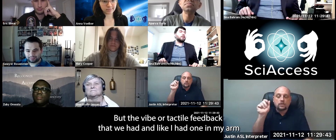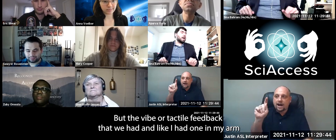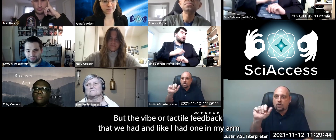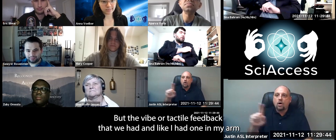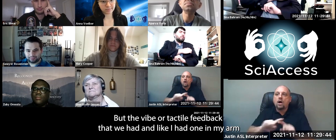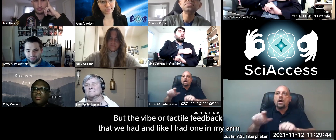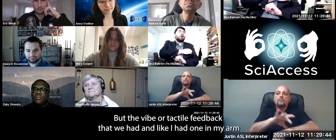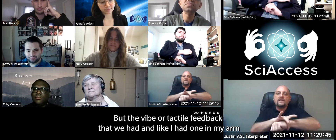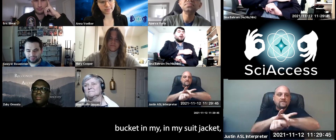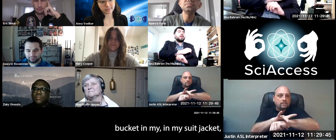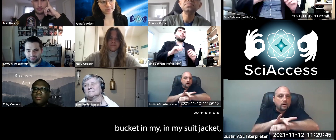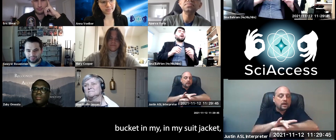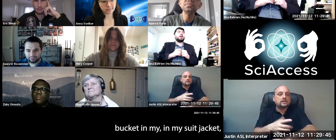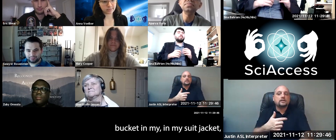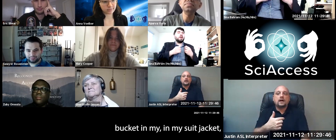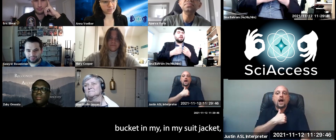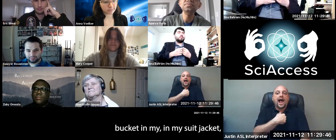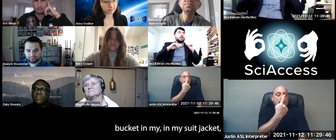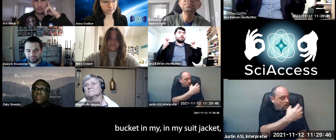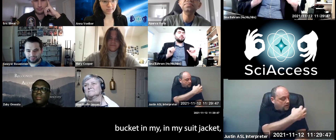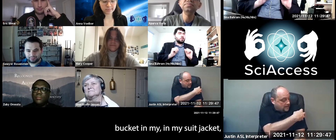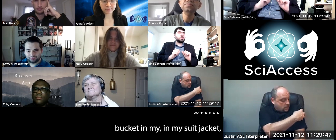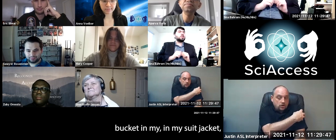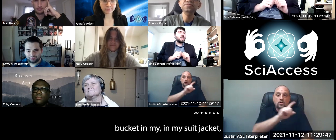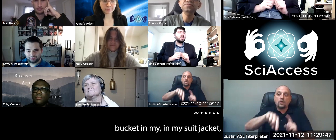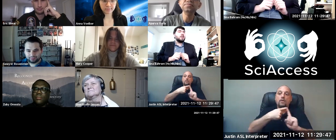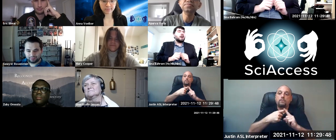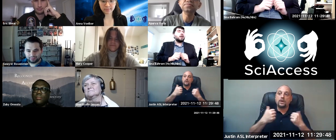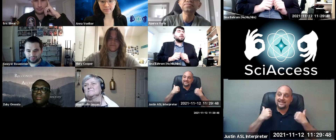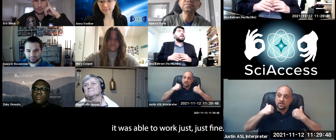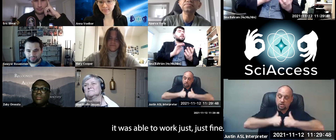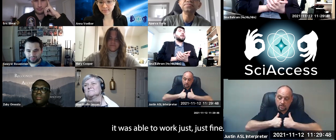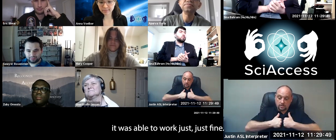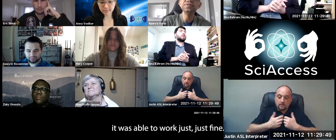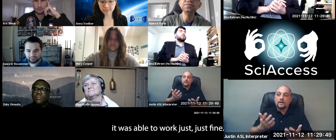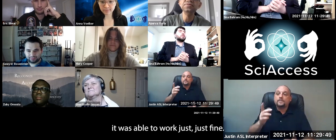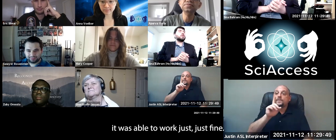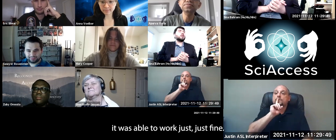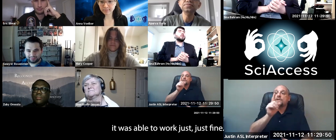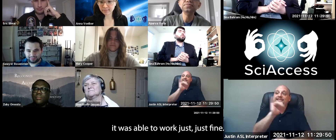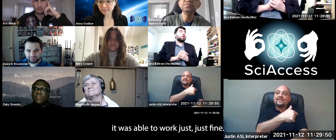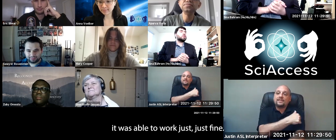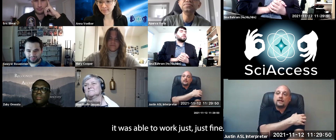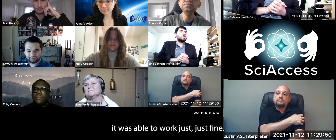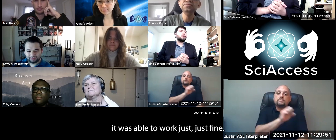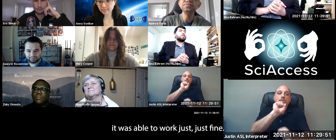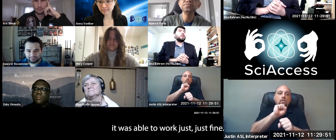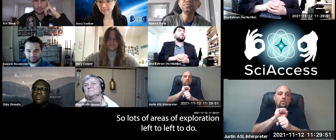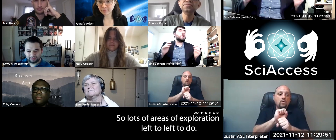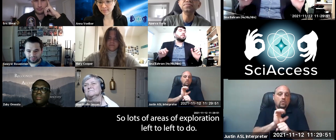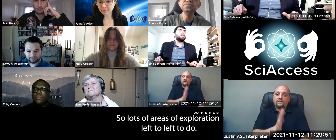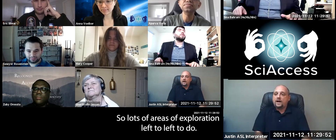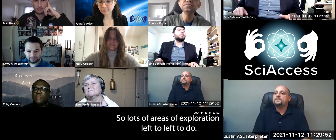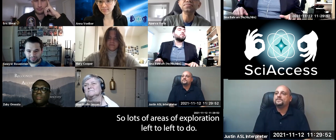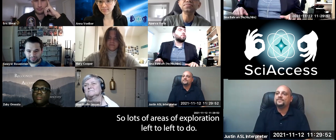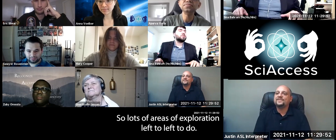had I had one in my arm pocket in my suit jacket, it was able to work just fine. So